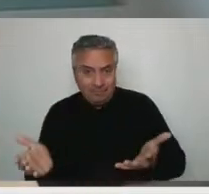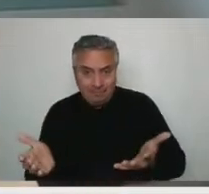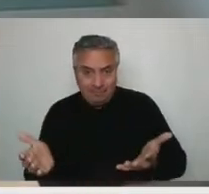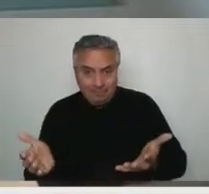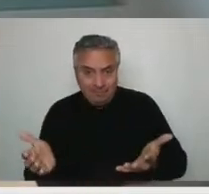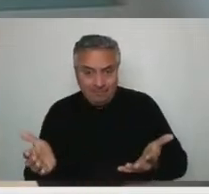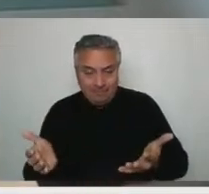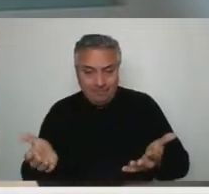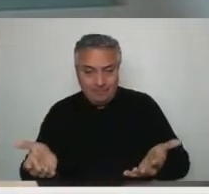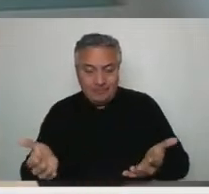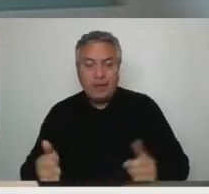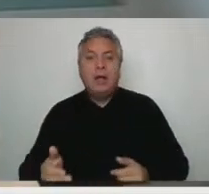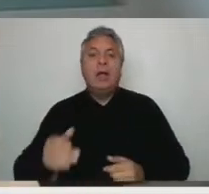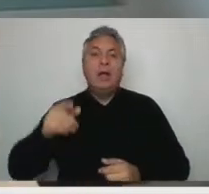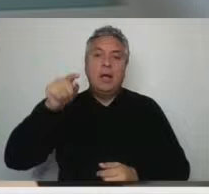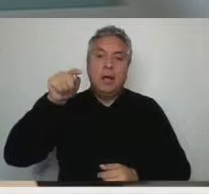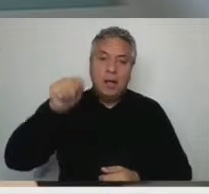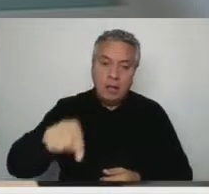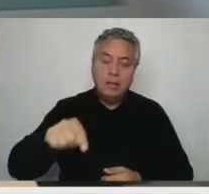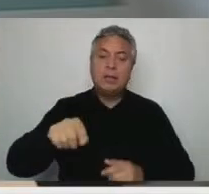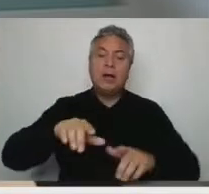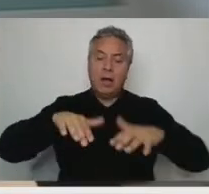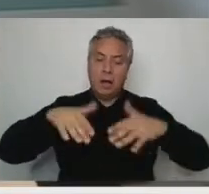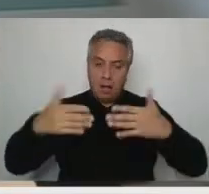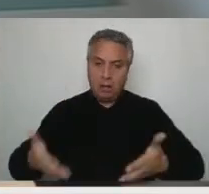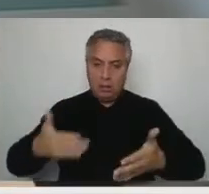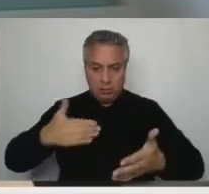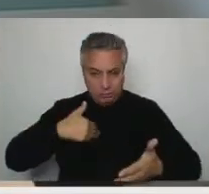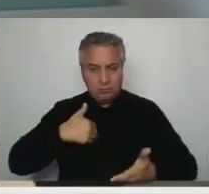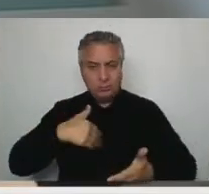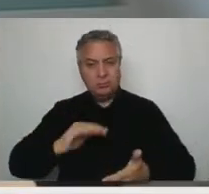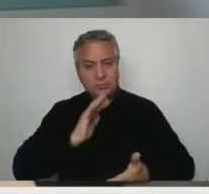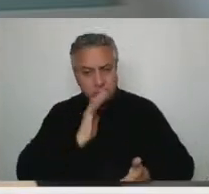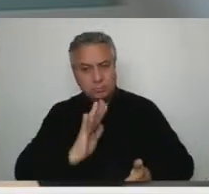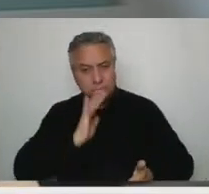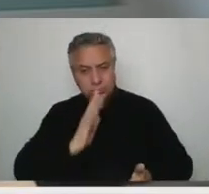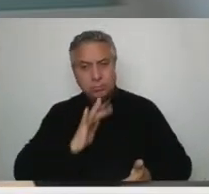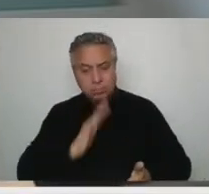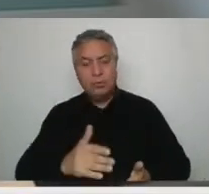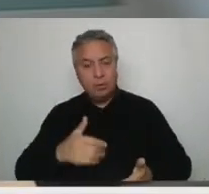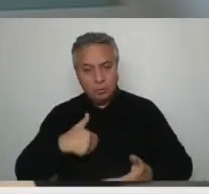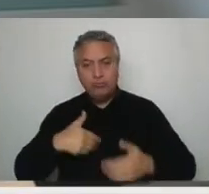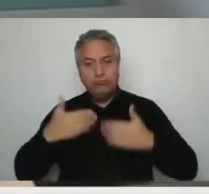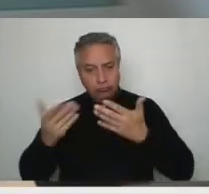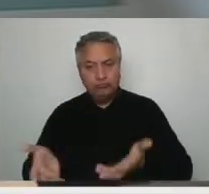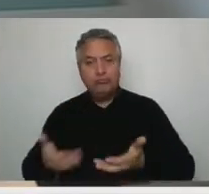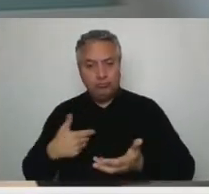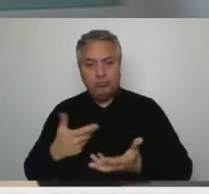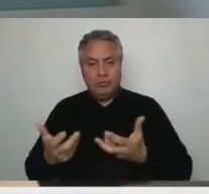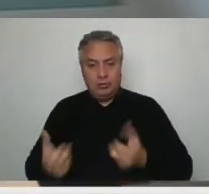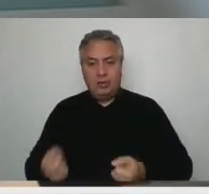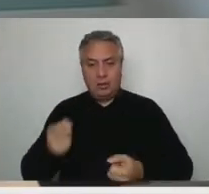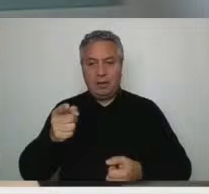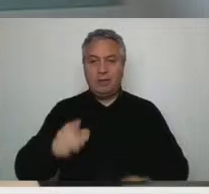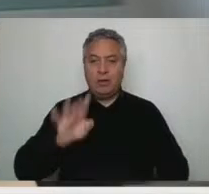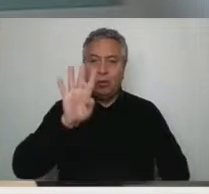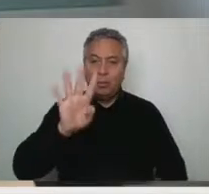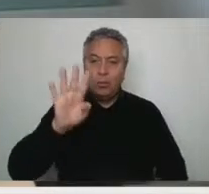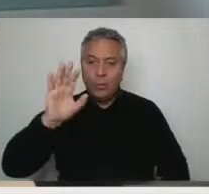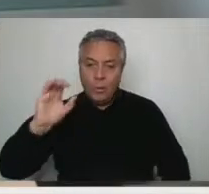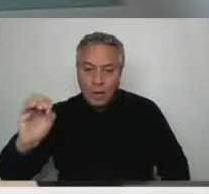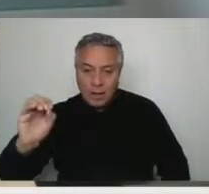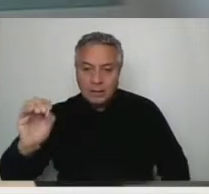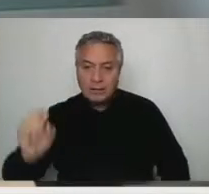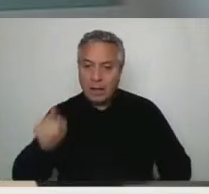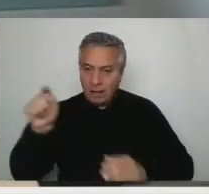got these 40 plus marmot places to say, we're going to do it with the resources that we have. That's